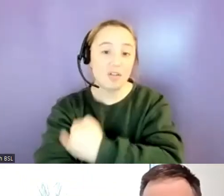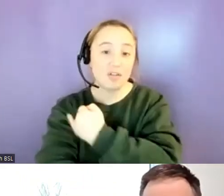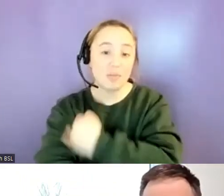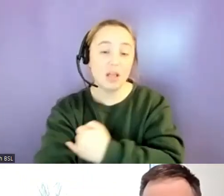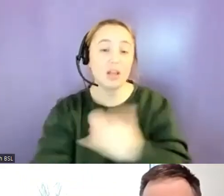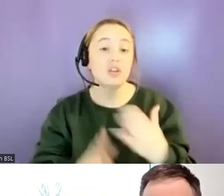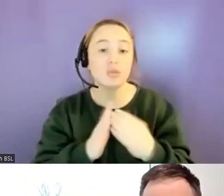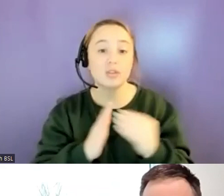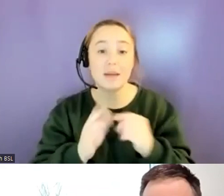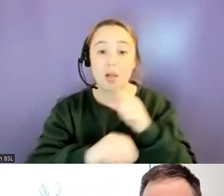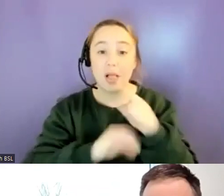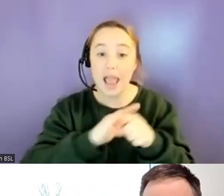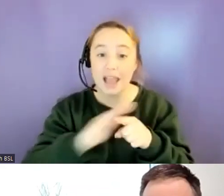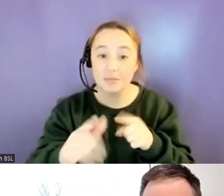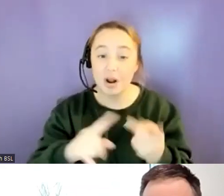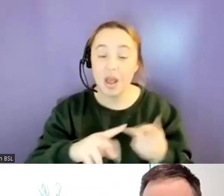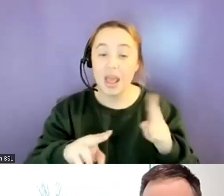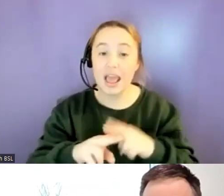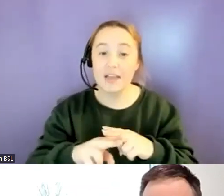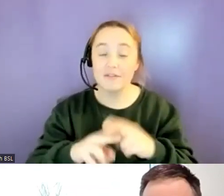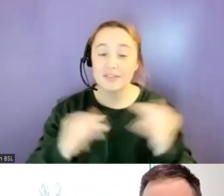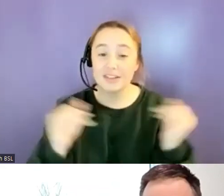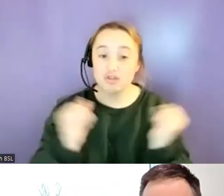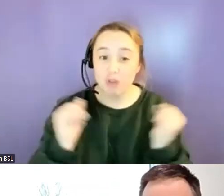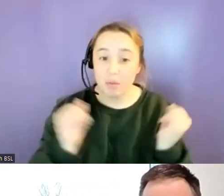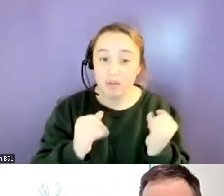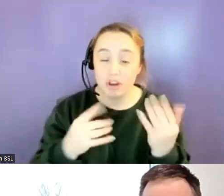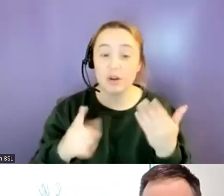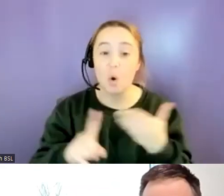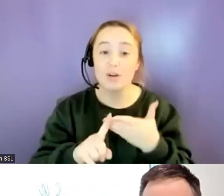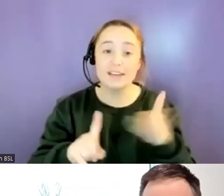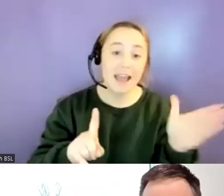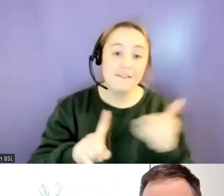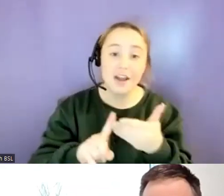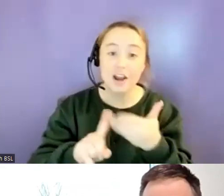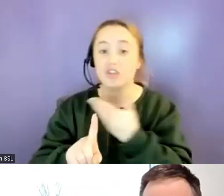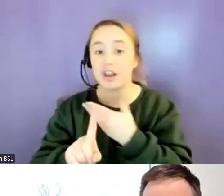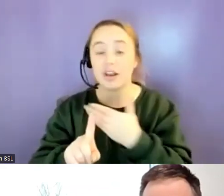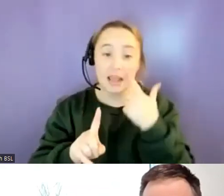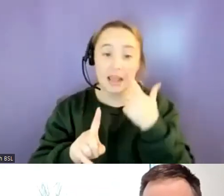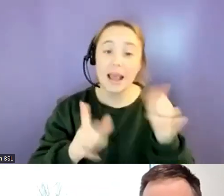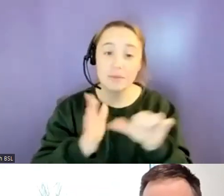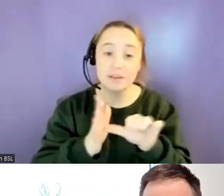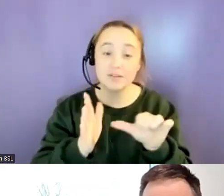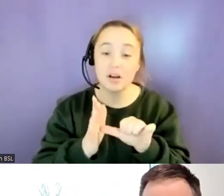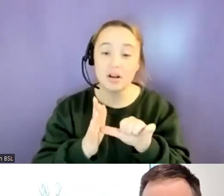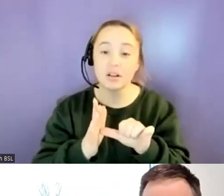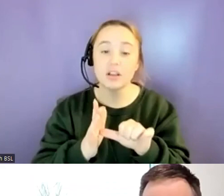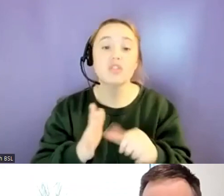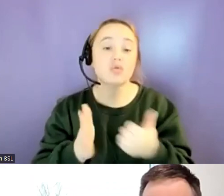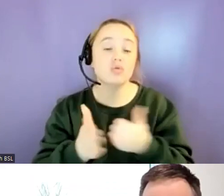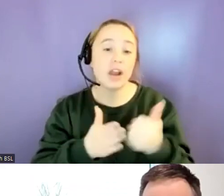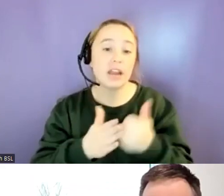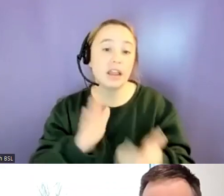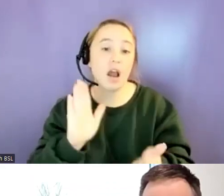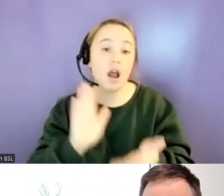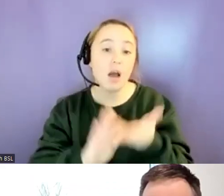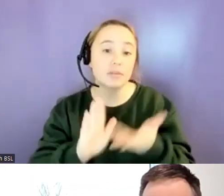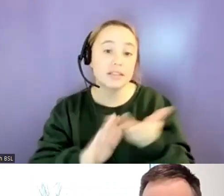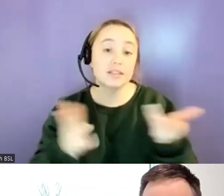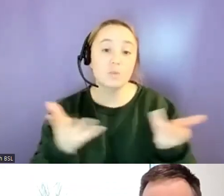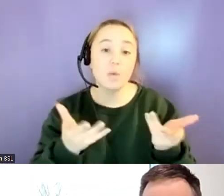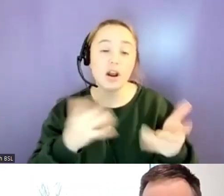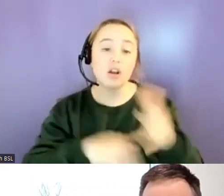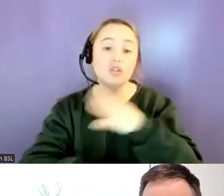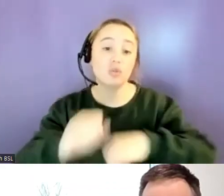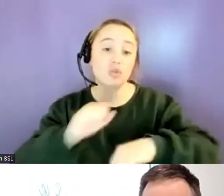and diversions. So although these are regularly updated on socials and they're also regularly updated on our website, what